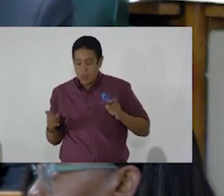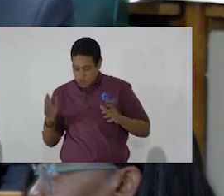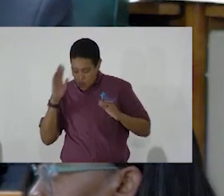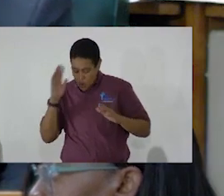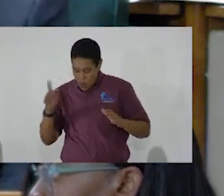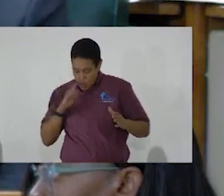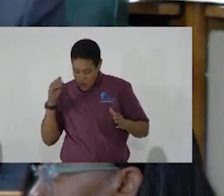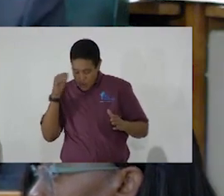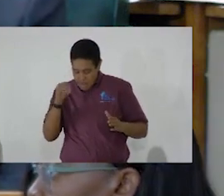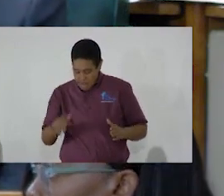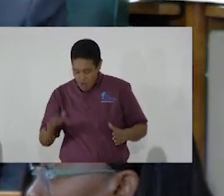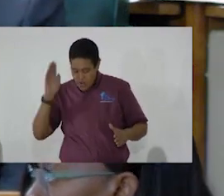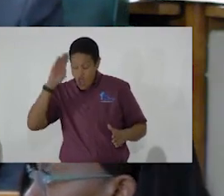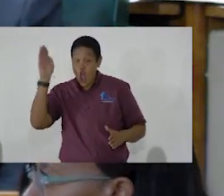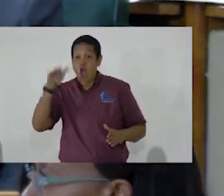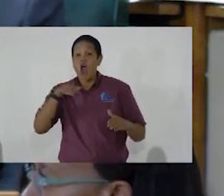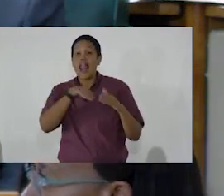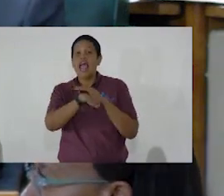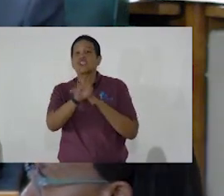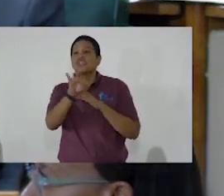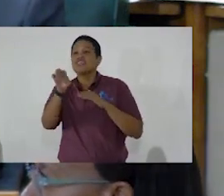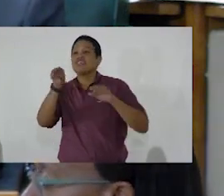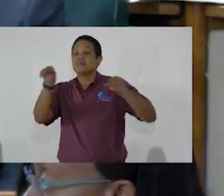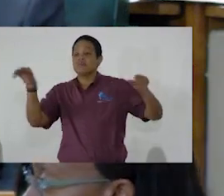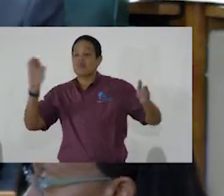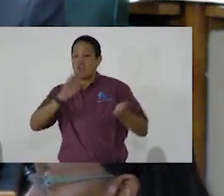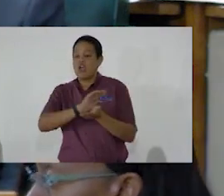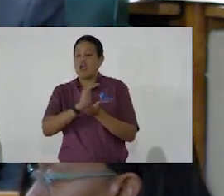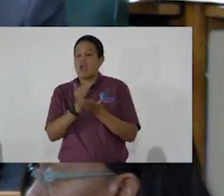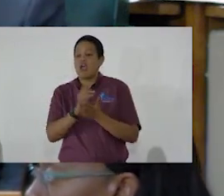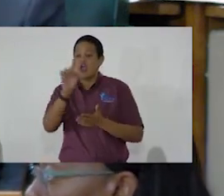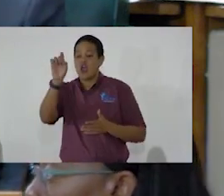be refunding all entry fees in the amount of